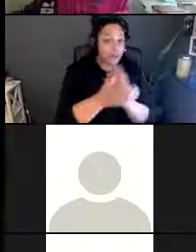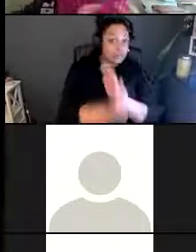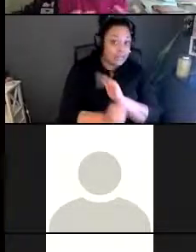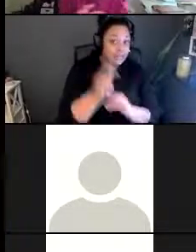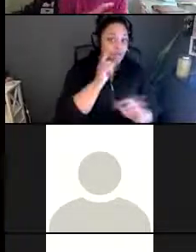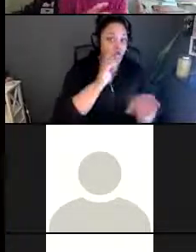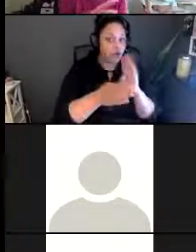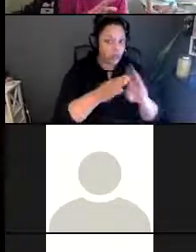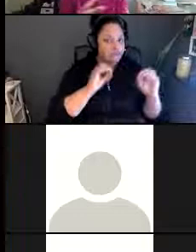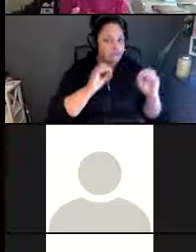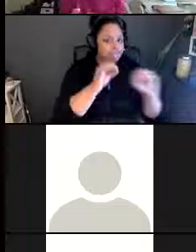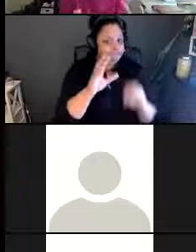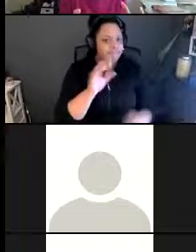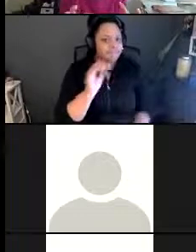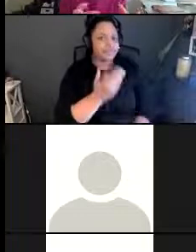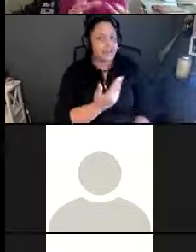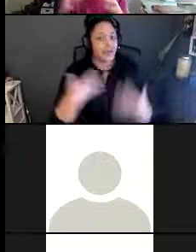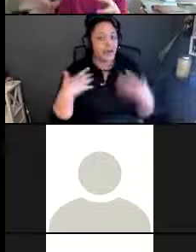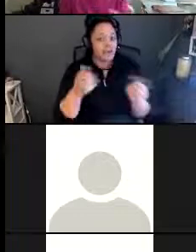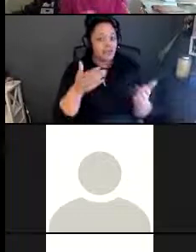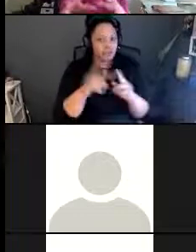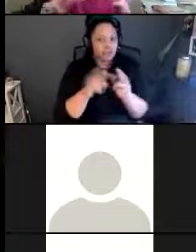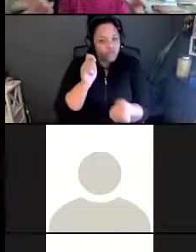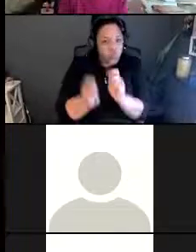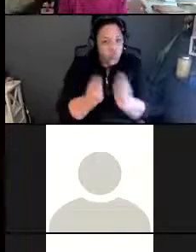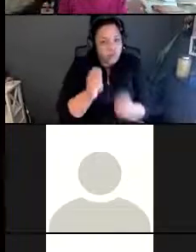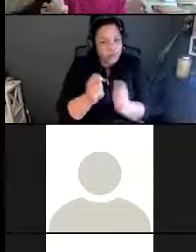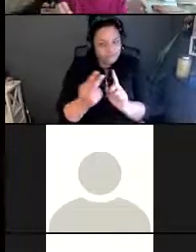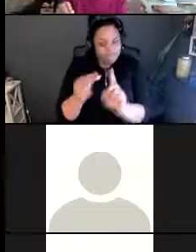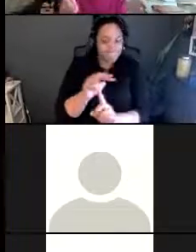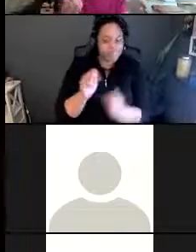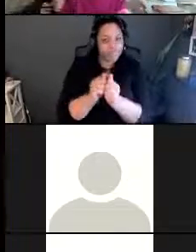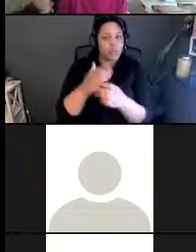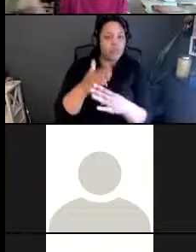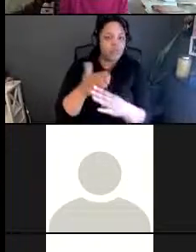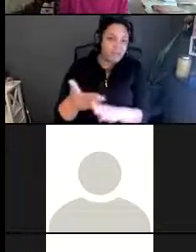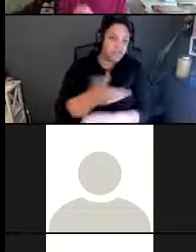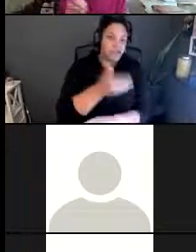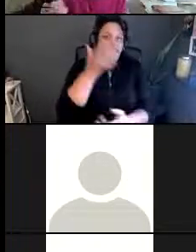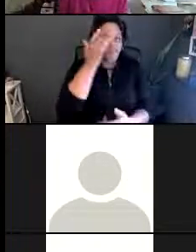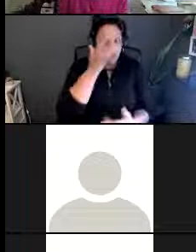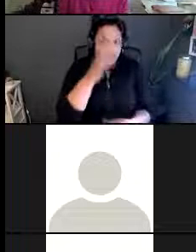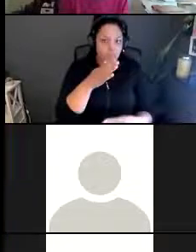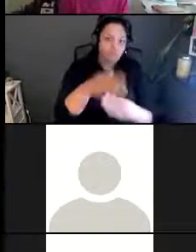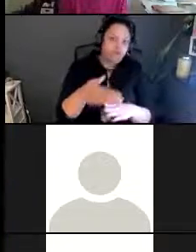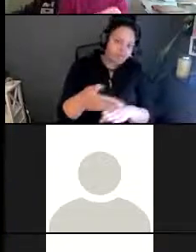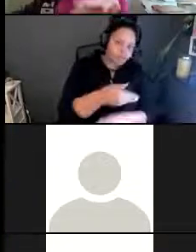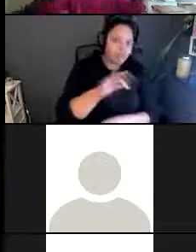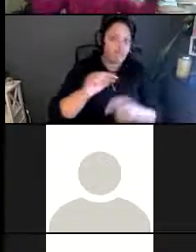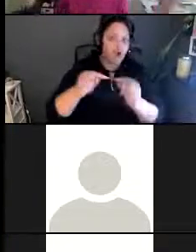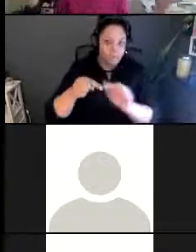communities, and reorienting our health services around prevention of illness and prevention of